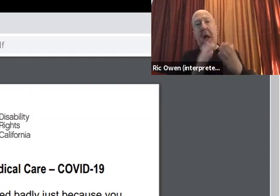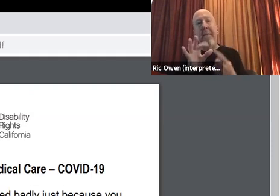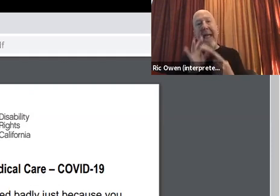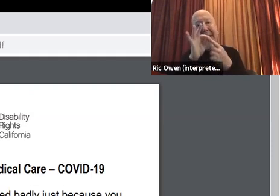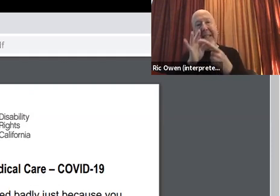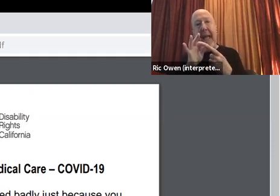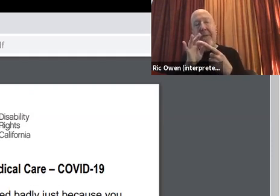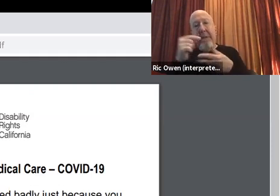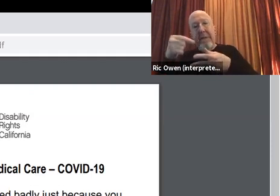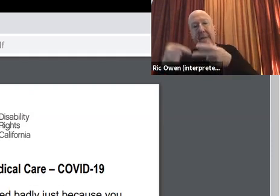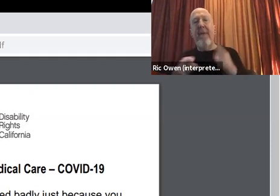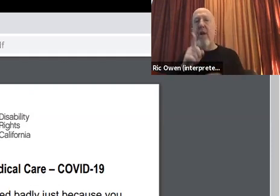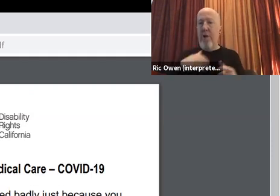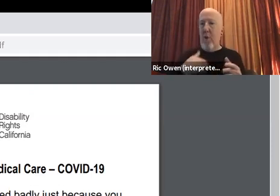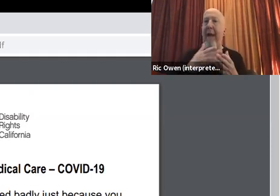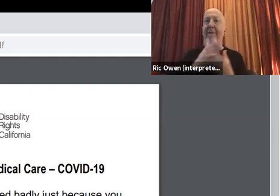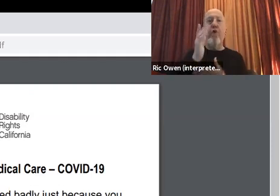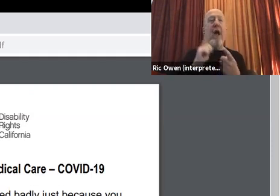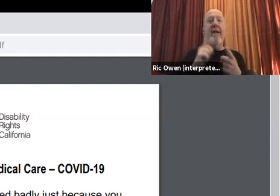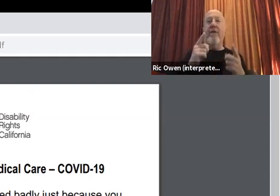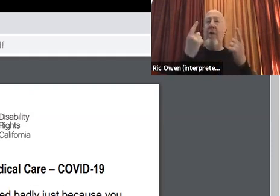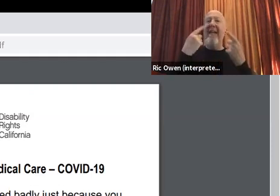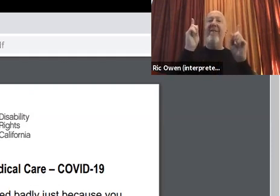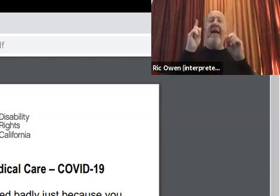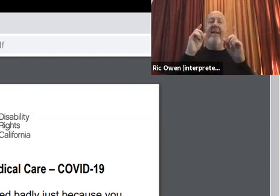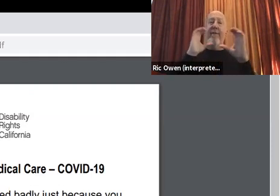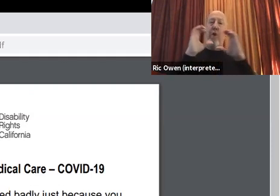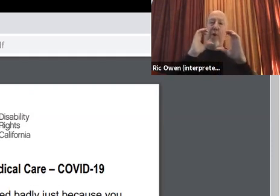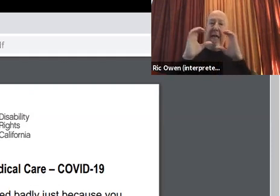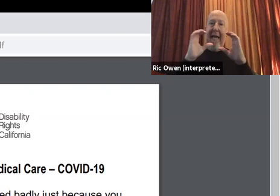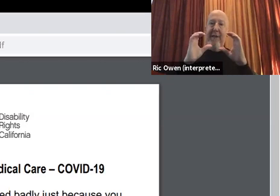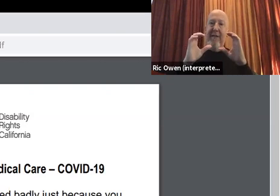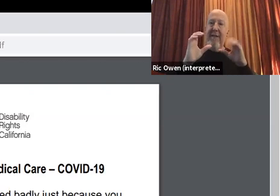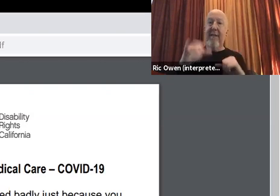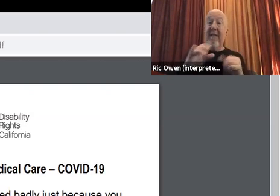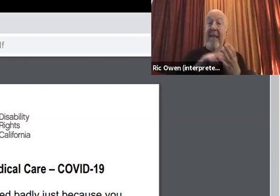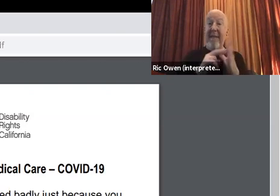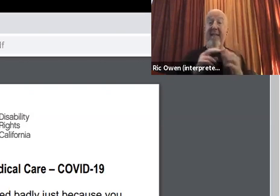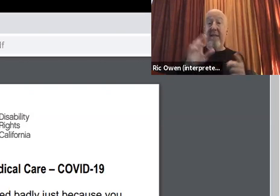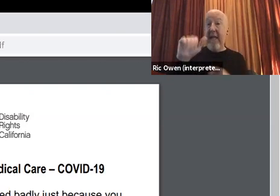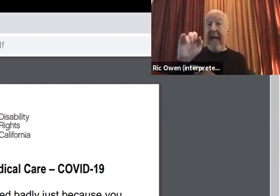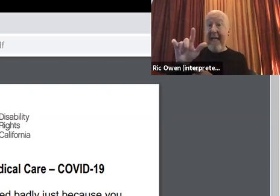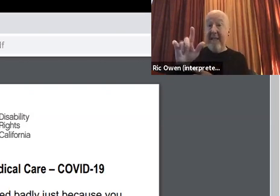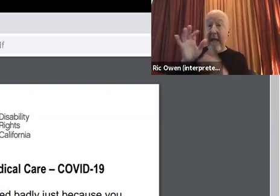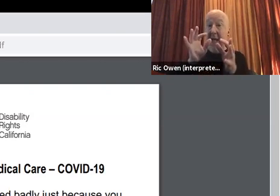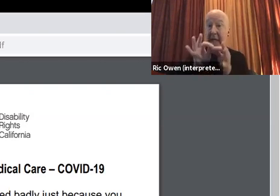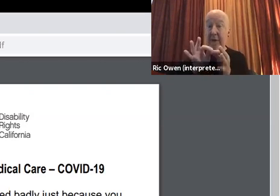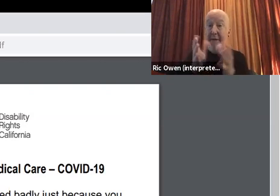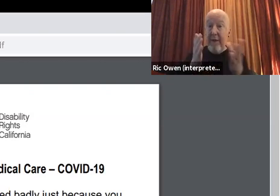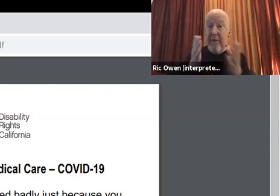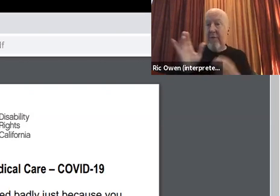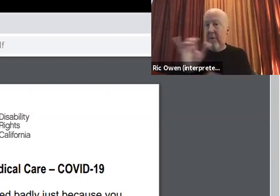You have the right to effective communication. So that means ASL interpreting, like we